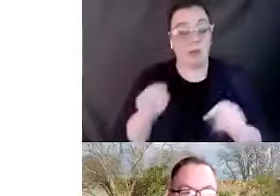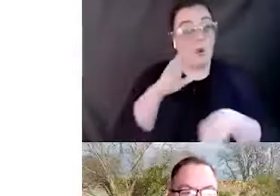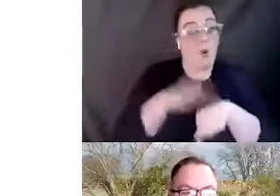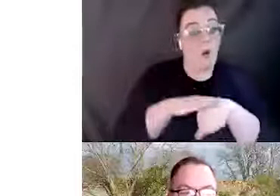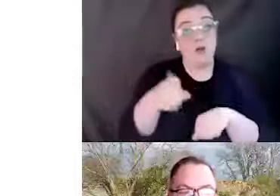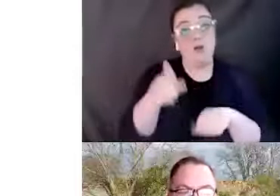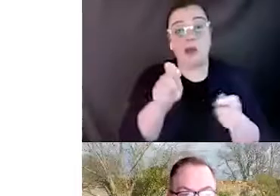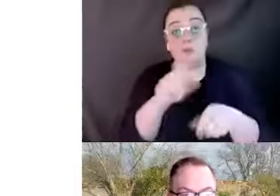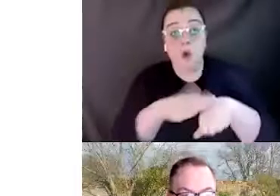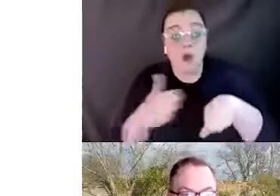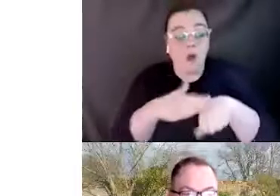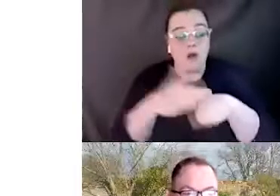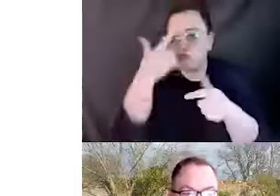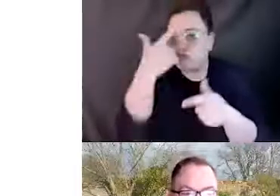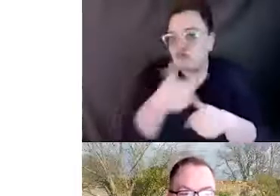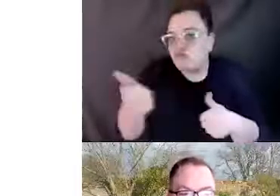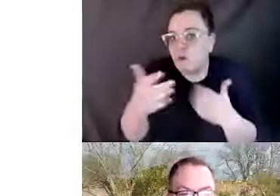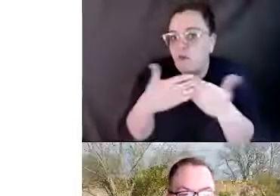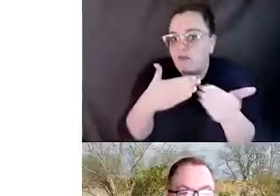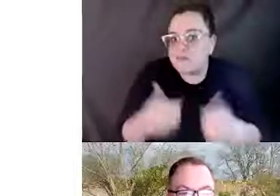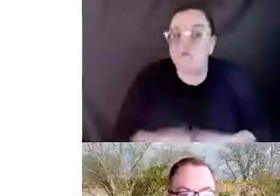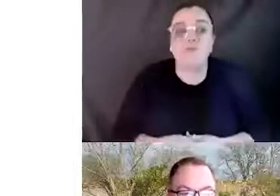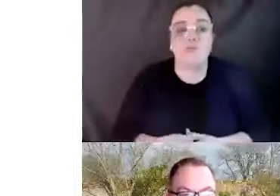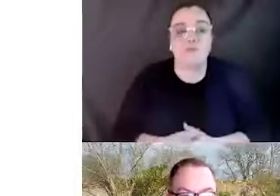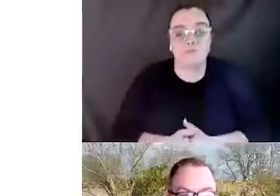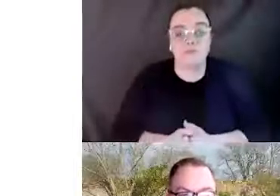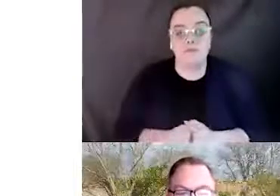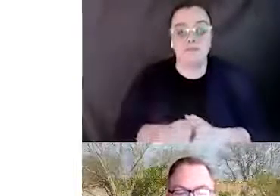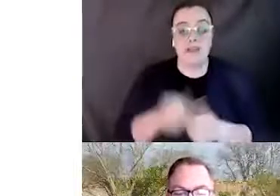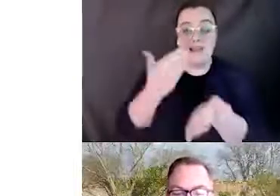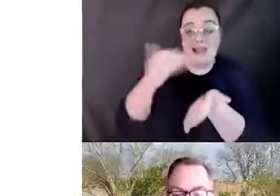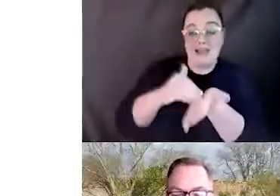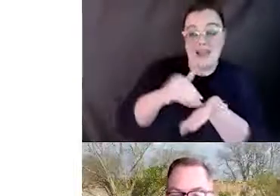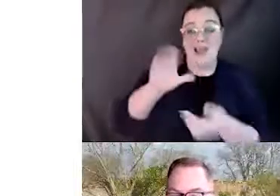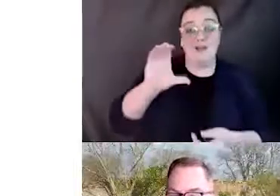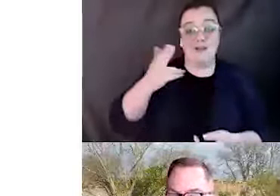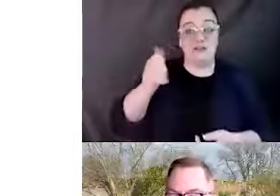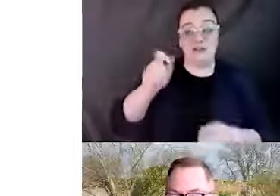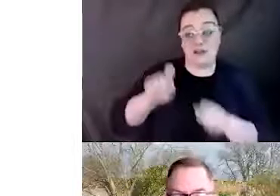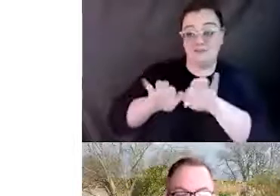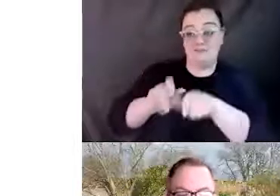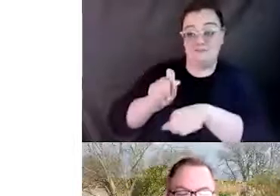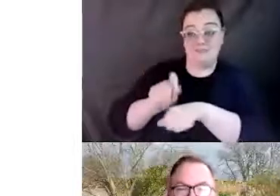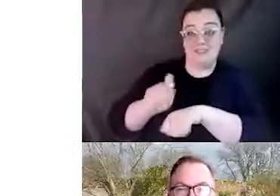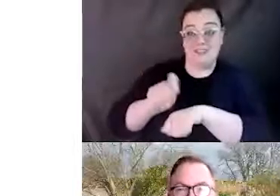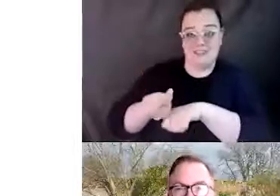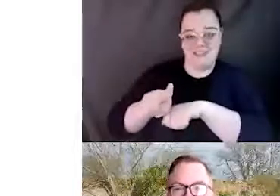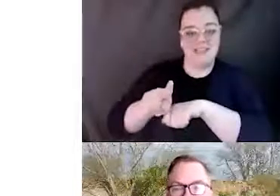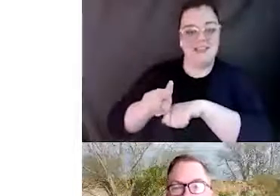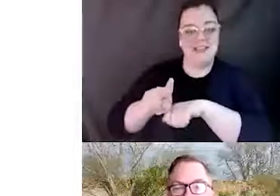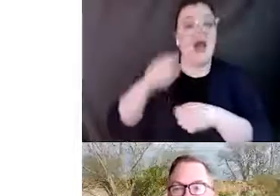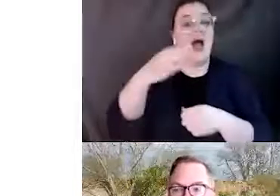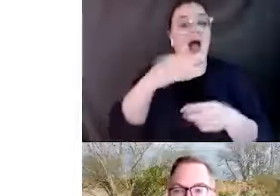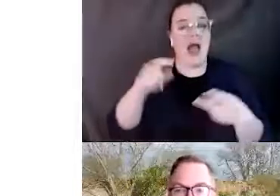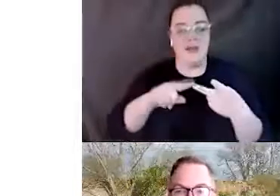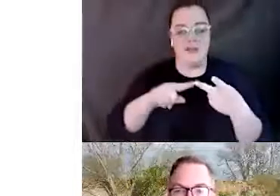off as needed. And again, you can use the chat in the reactions menu